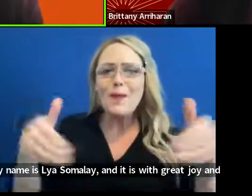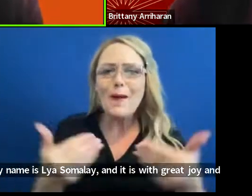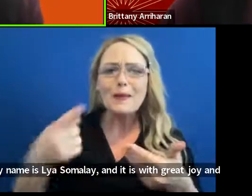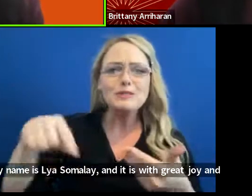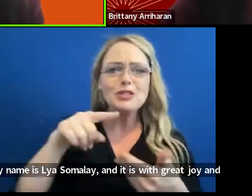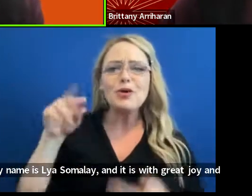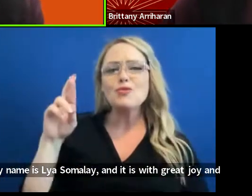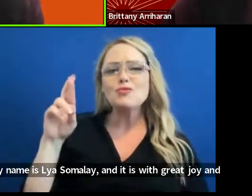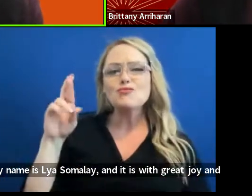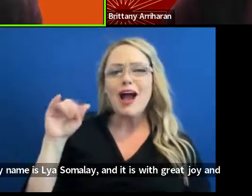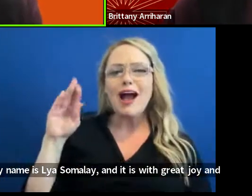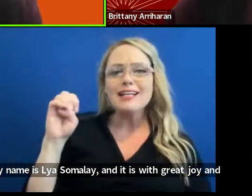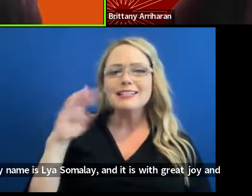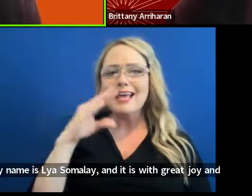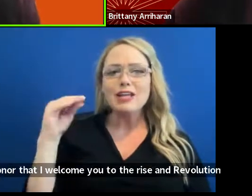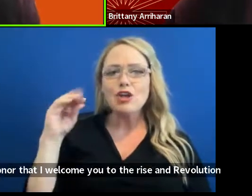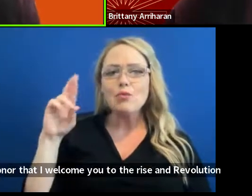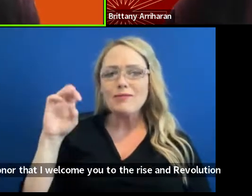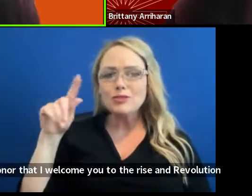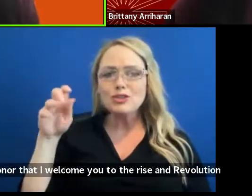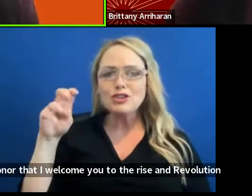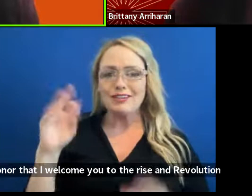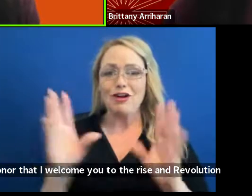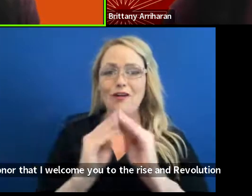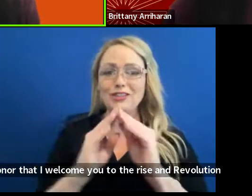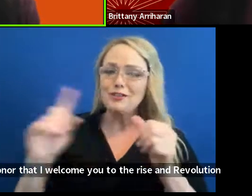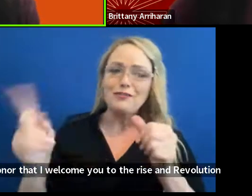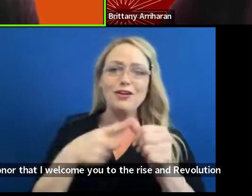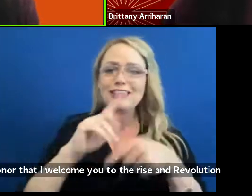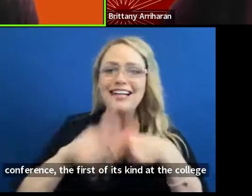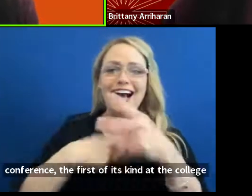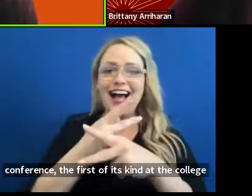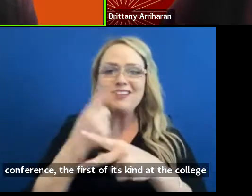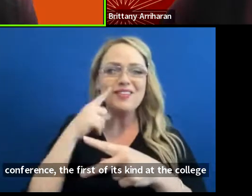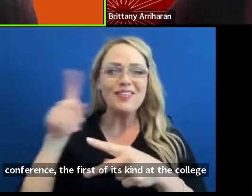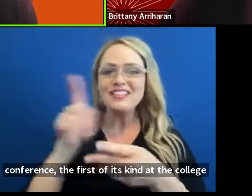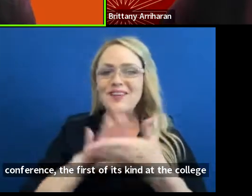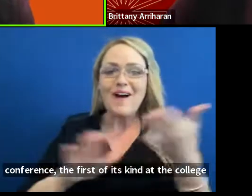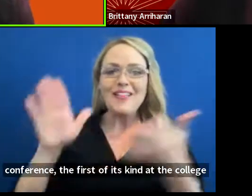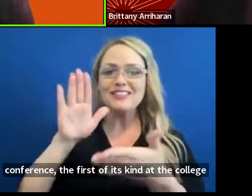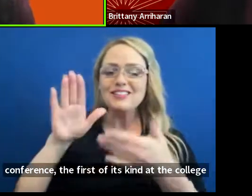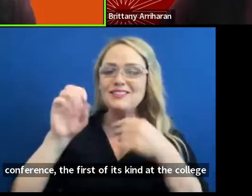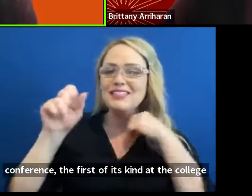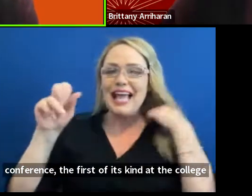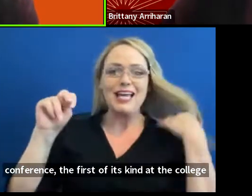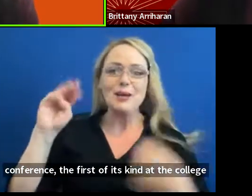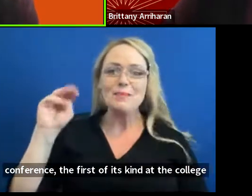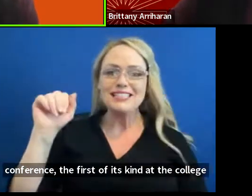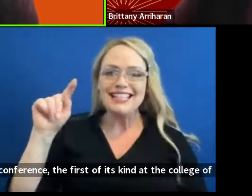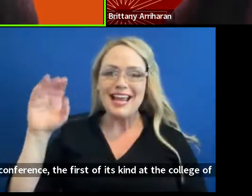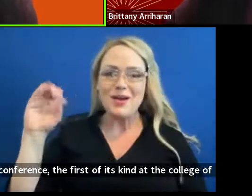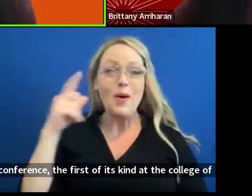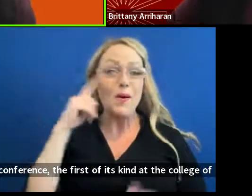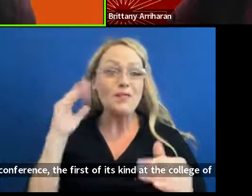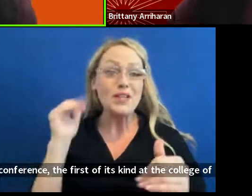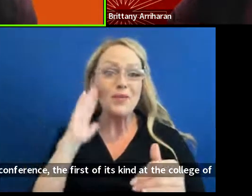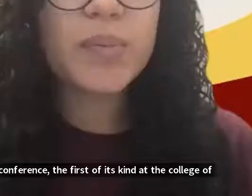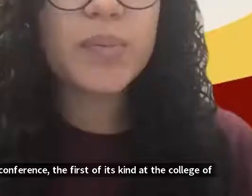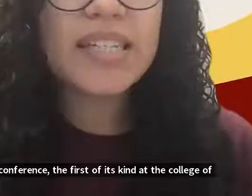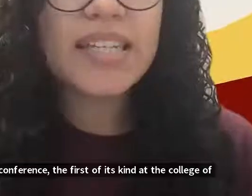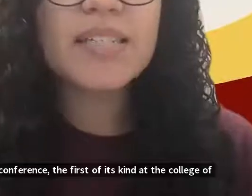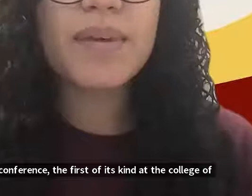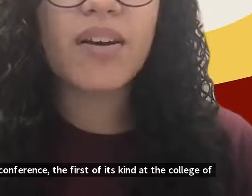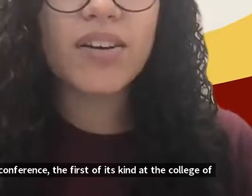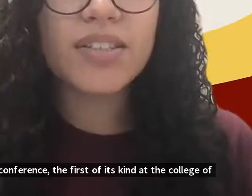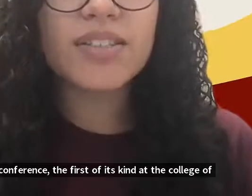Revolution Conference, the first of its kind at the College of San Mateo, and hopefully the first of many. As a Tongan